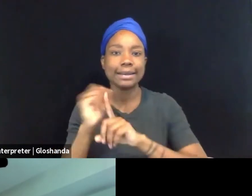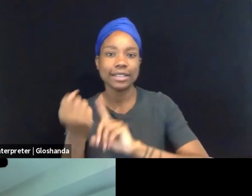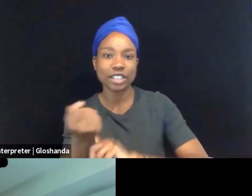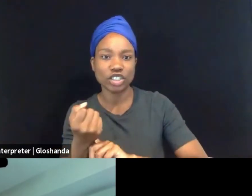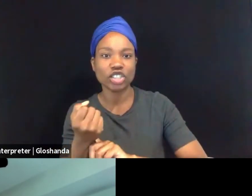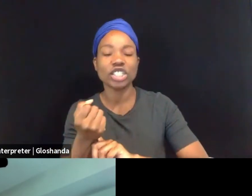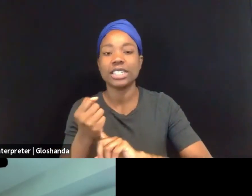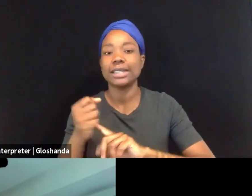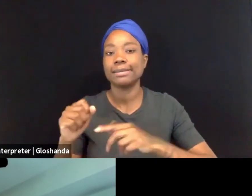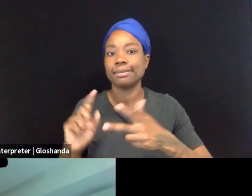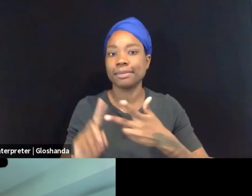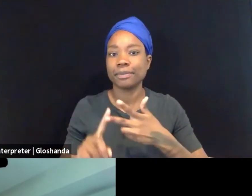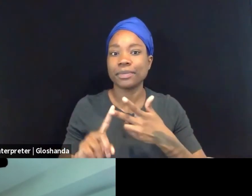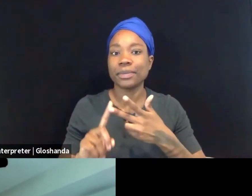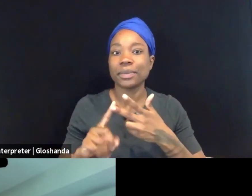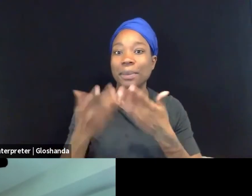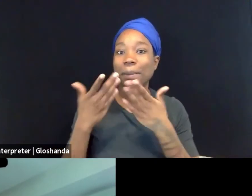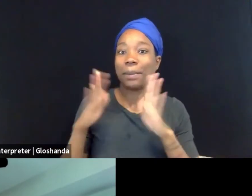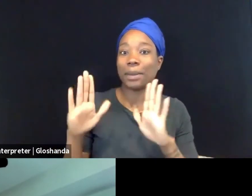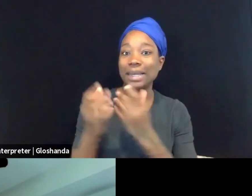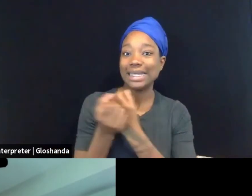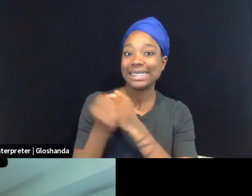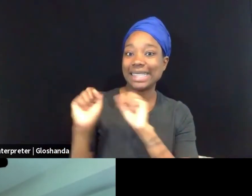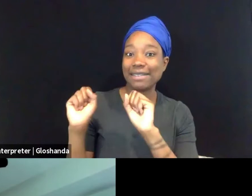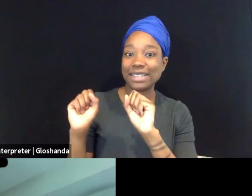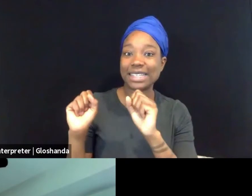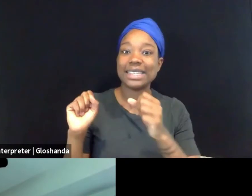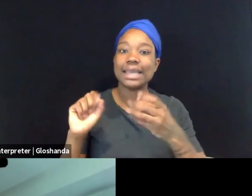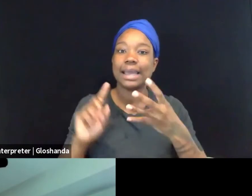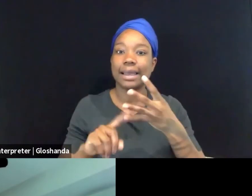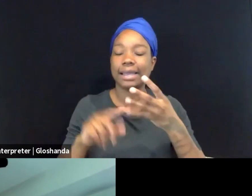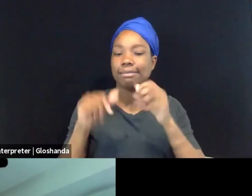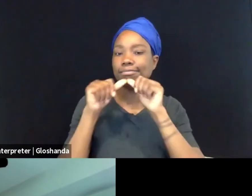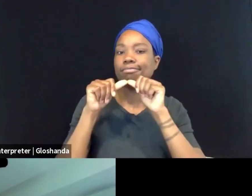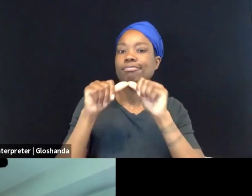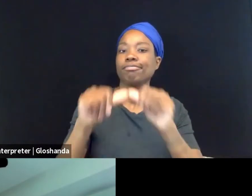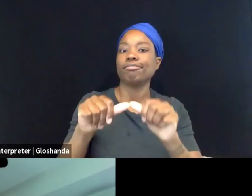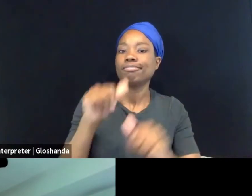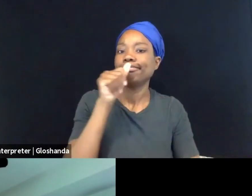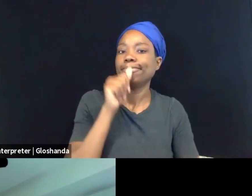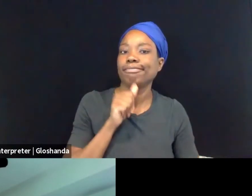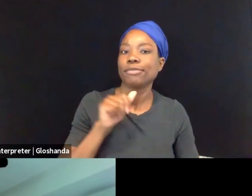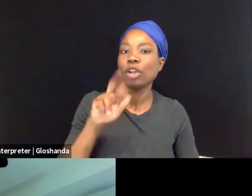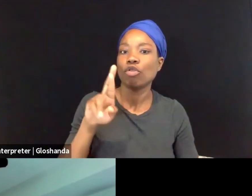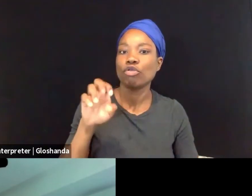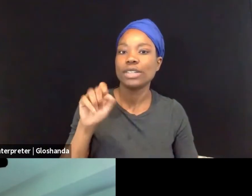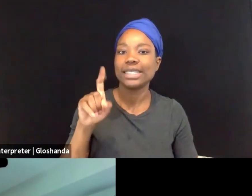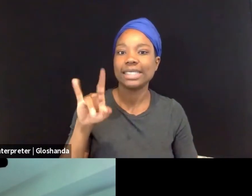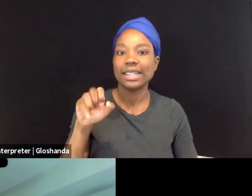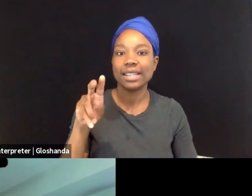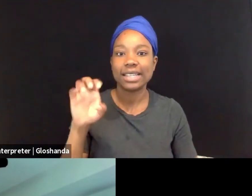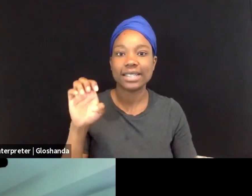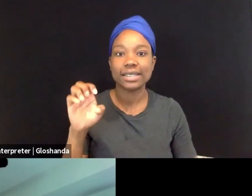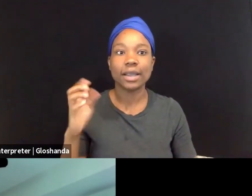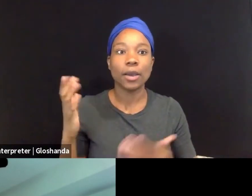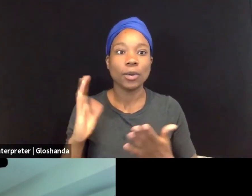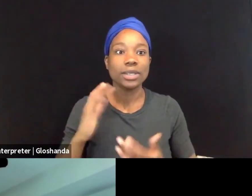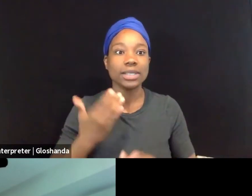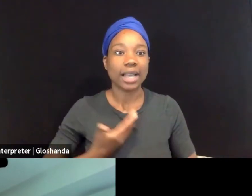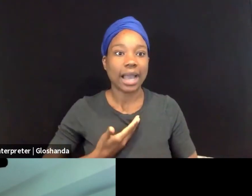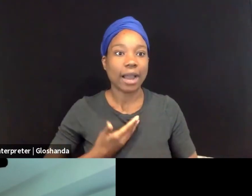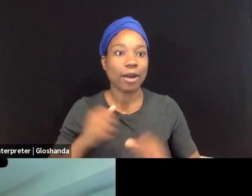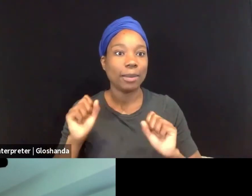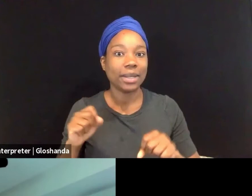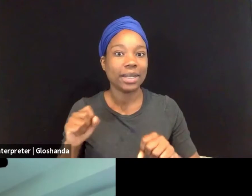public safety and resilience as well. For example, what is the infrastructure system's capability to prevent or protect against